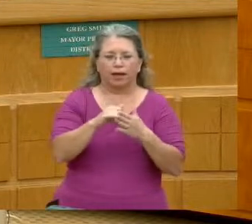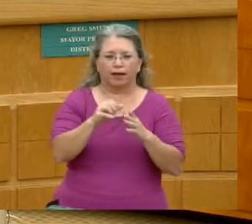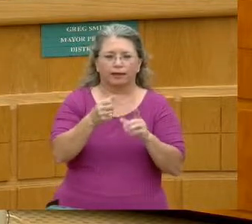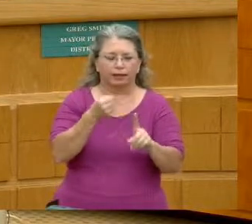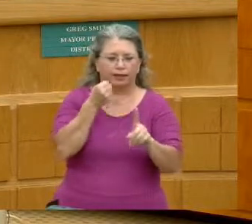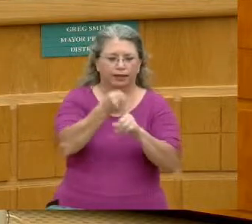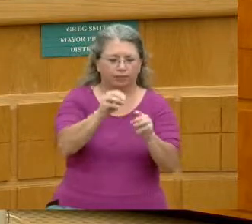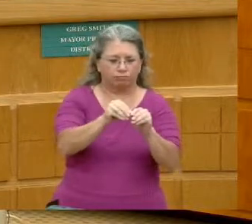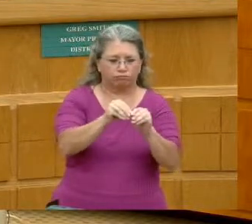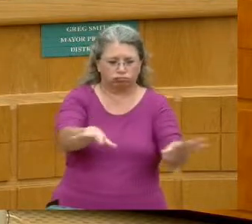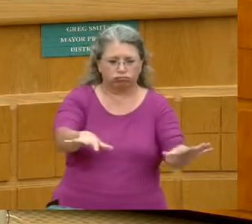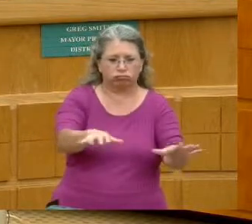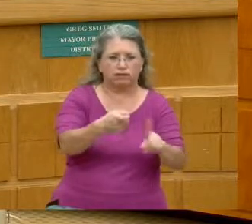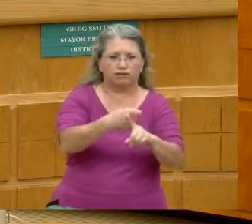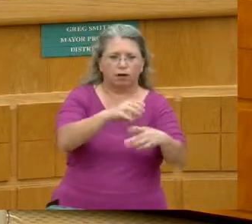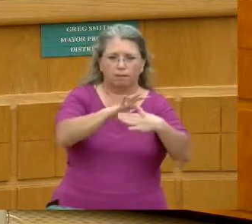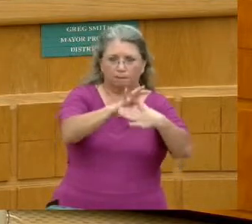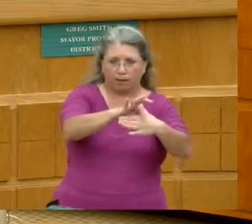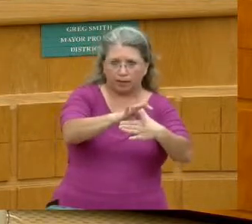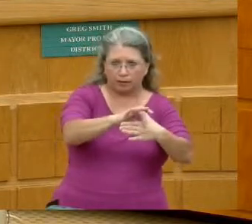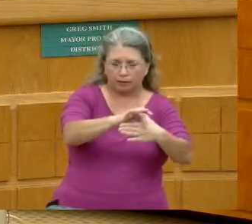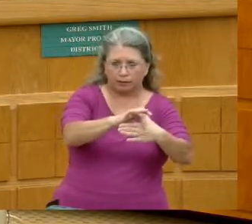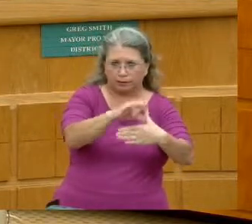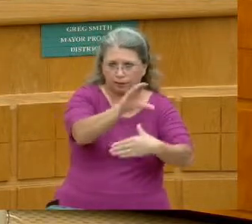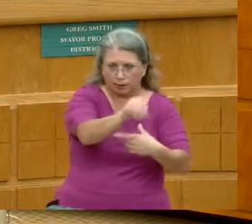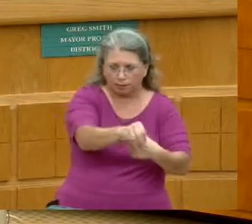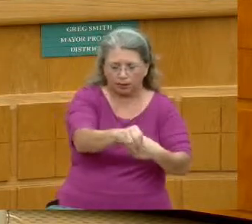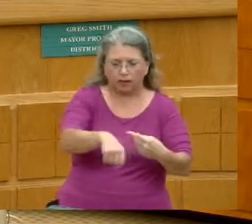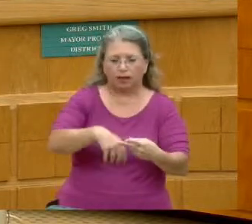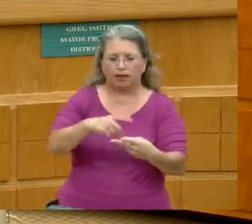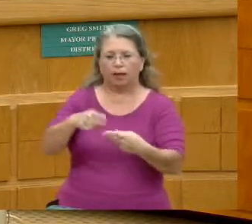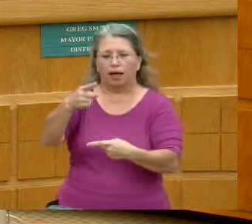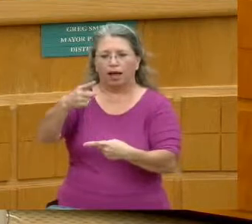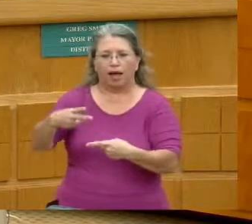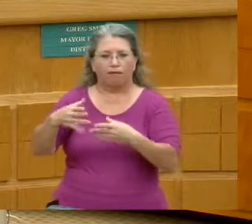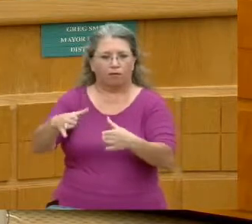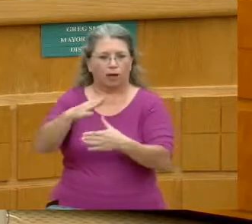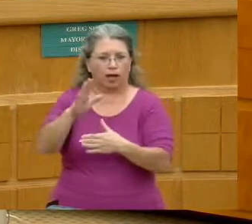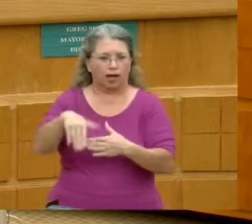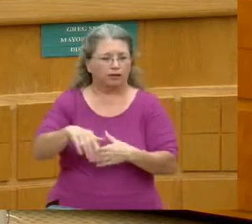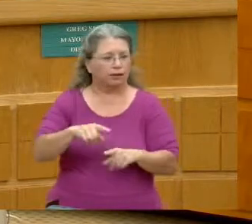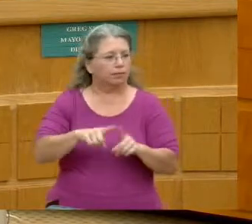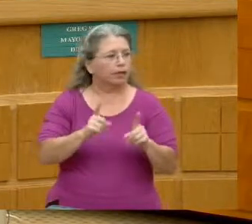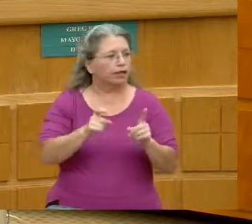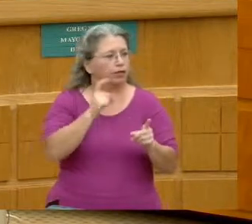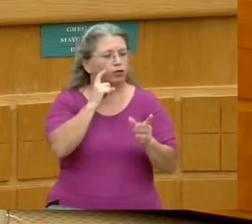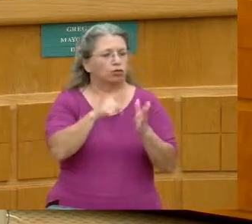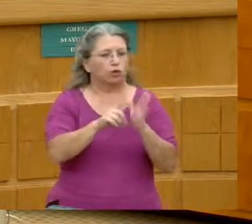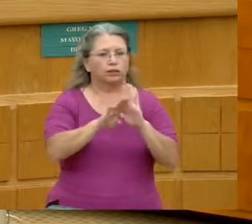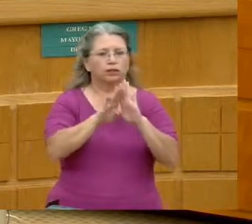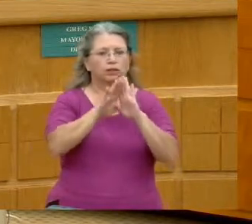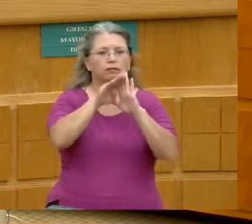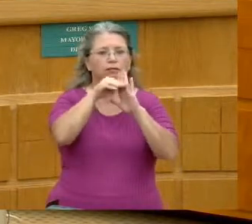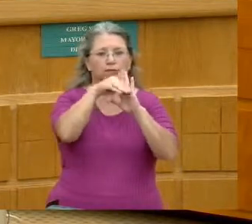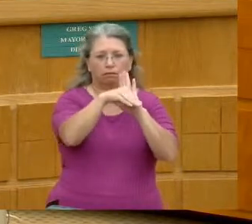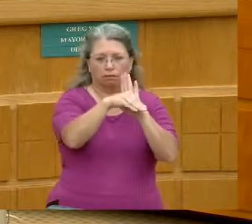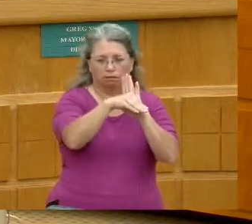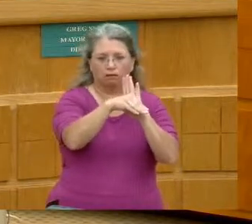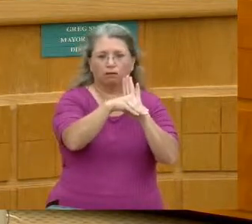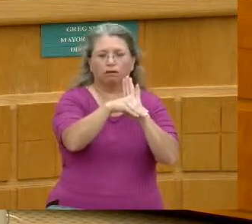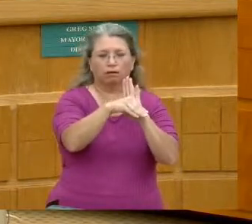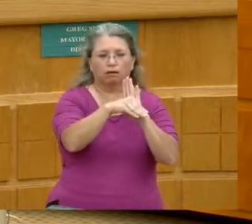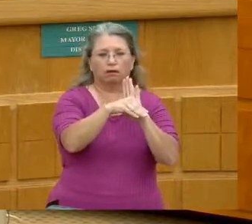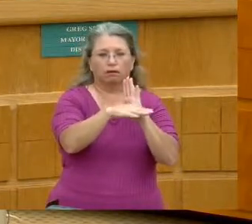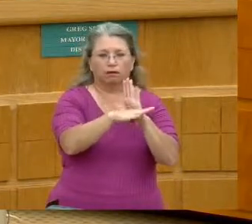outbreaks that occurred, and you can see that there's a change in the slope of the line. That distinct change in the slope of the line indicates